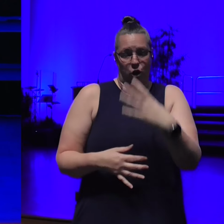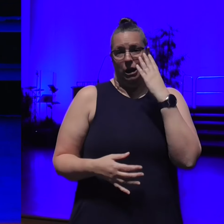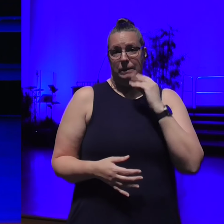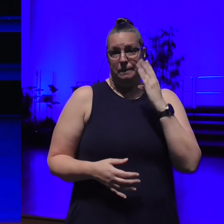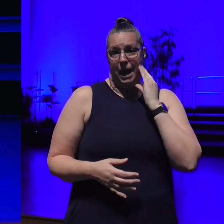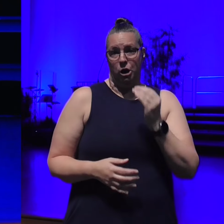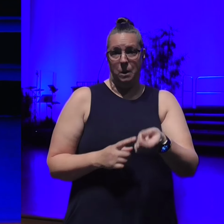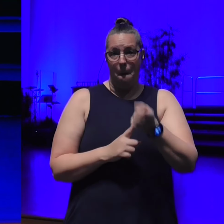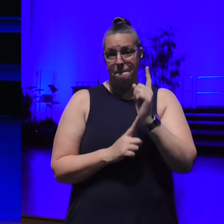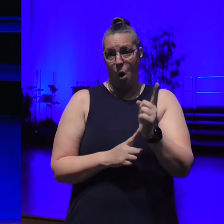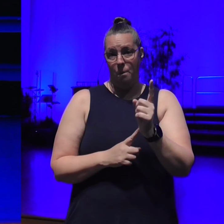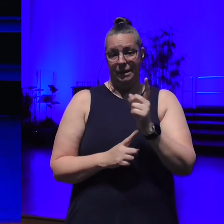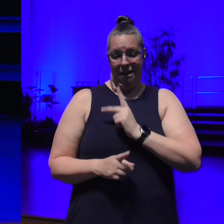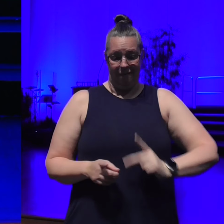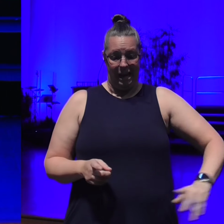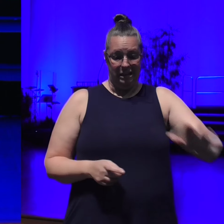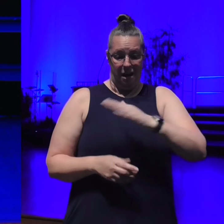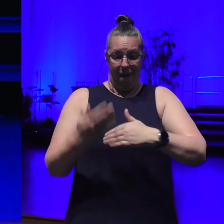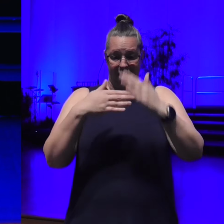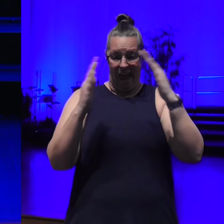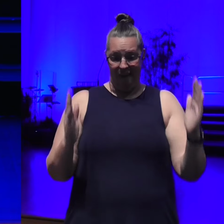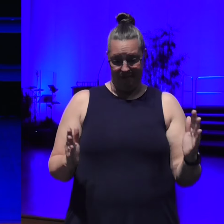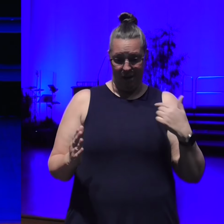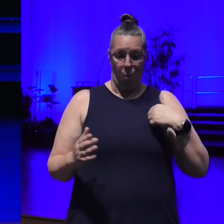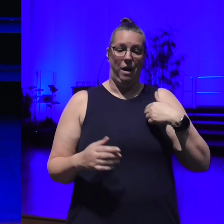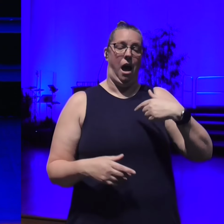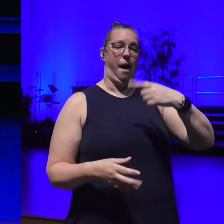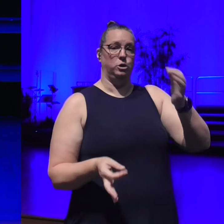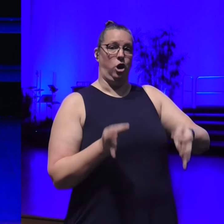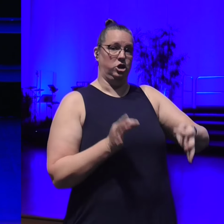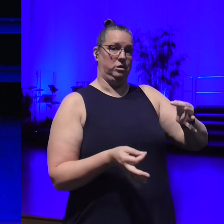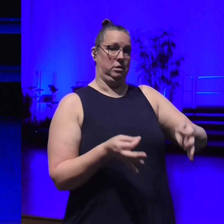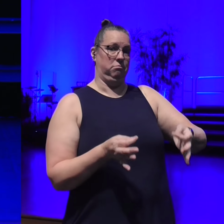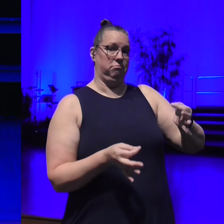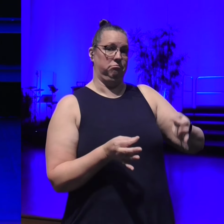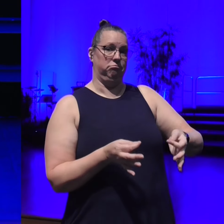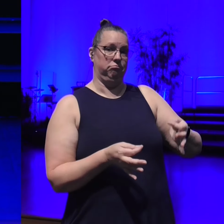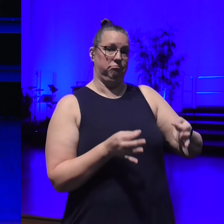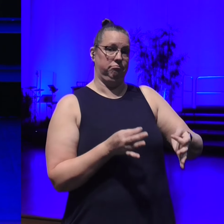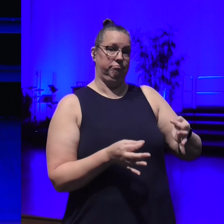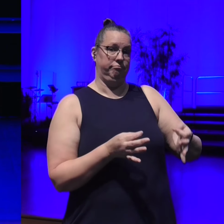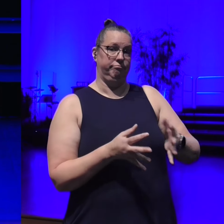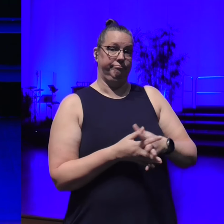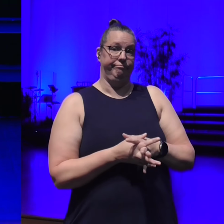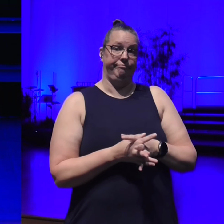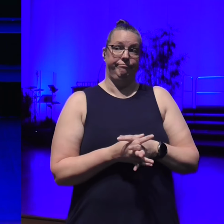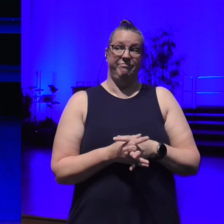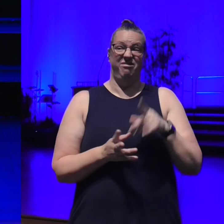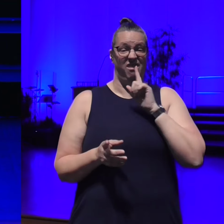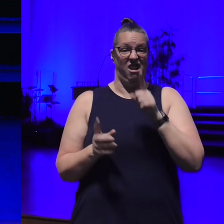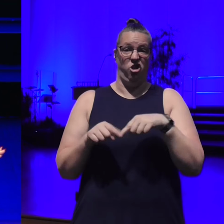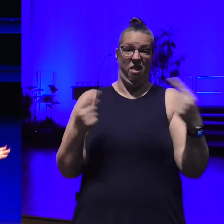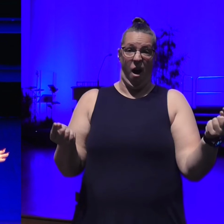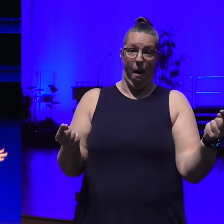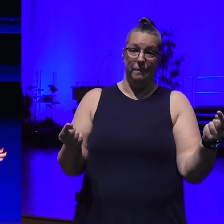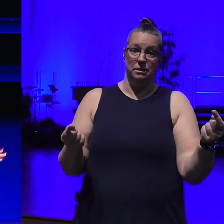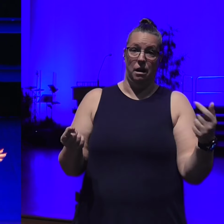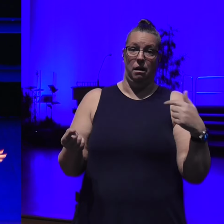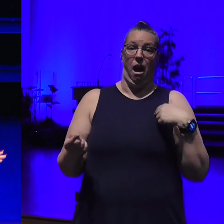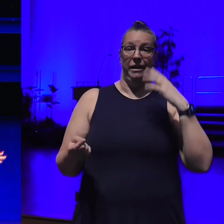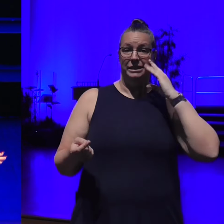a moment of the kingdom of heaven when I've been in judgment. Not once. It's actually the opposite. I experience